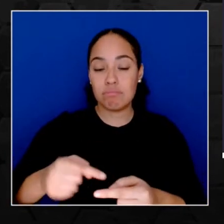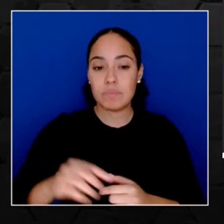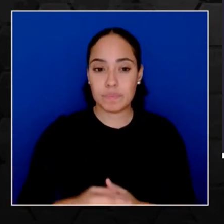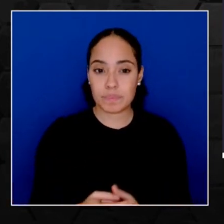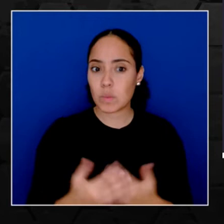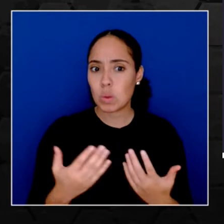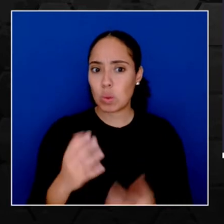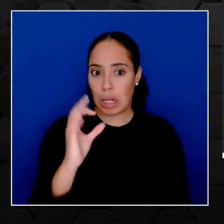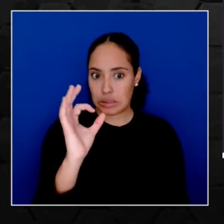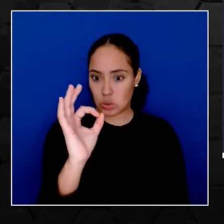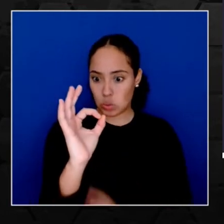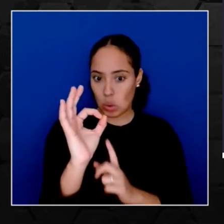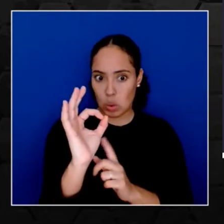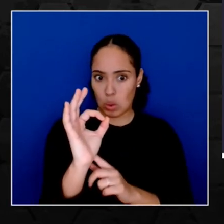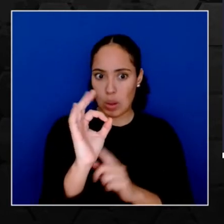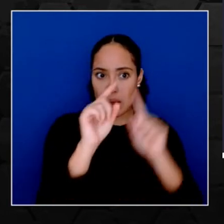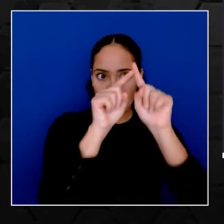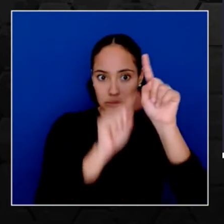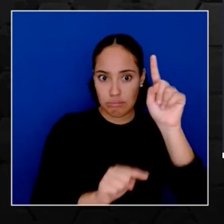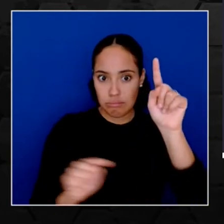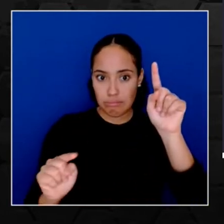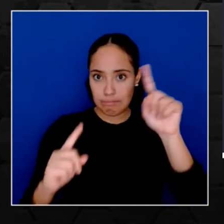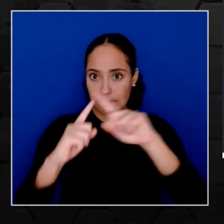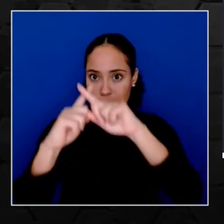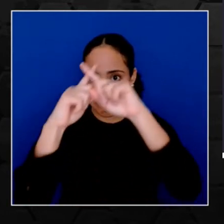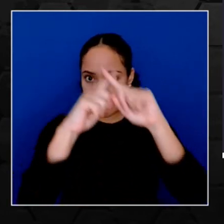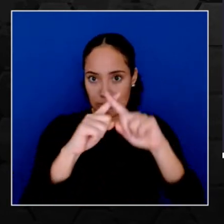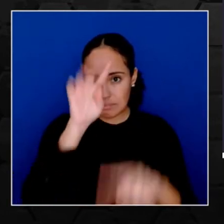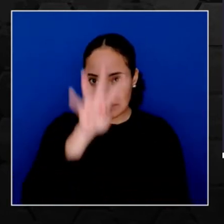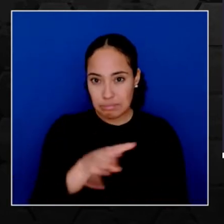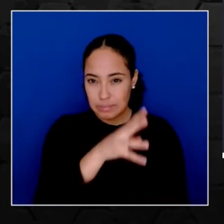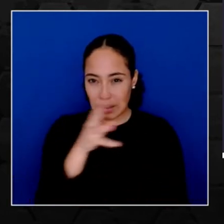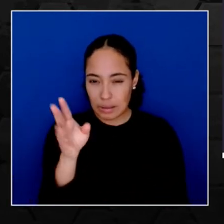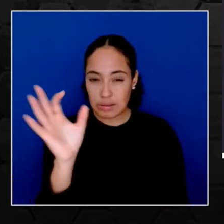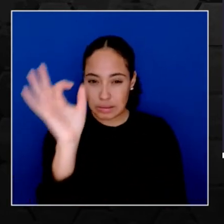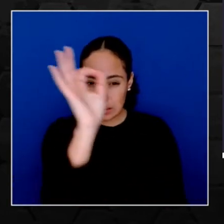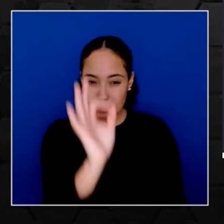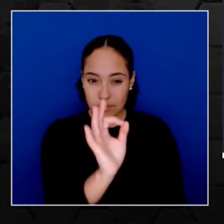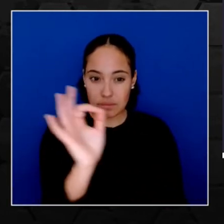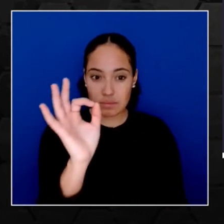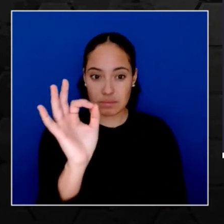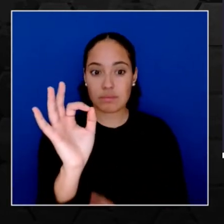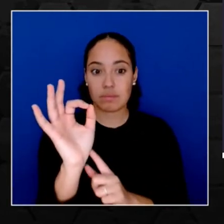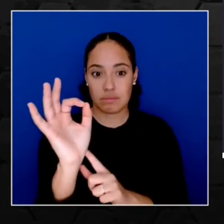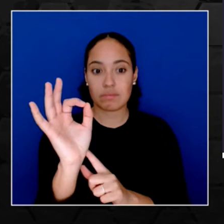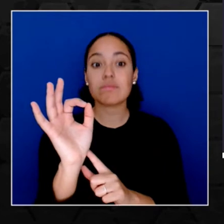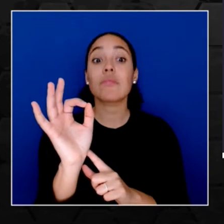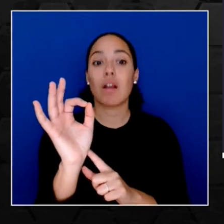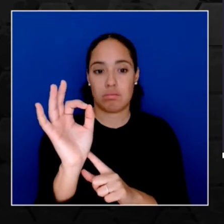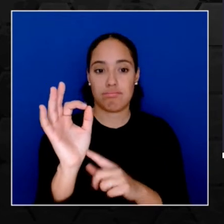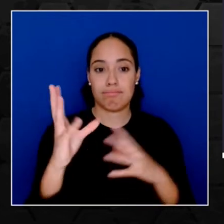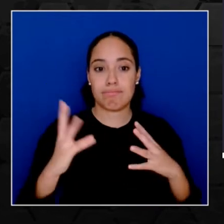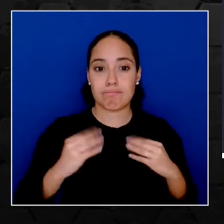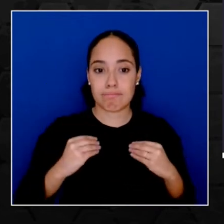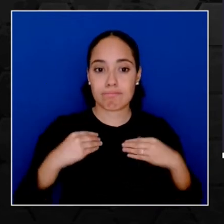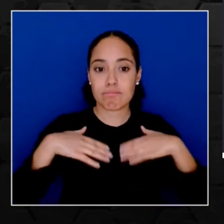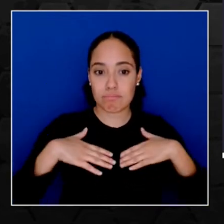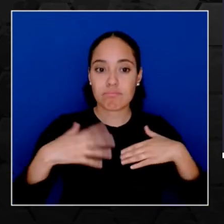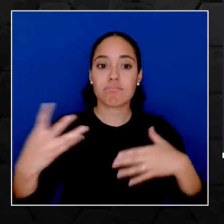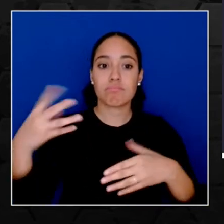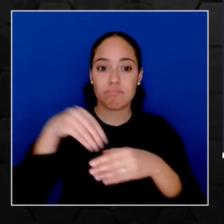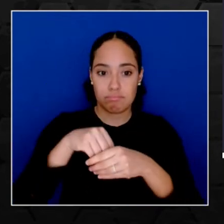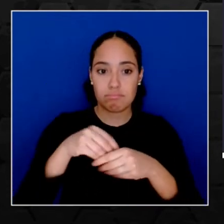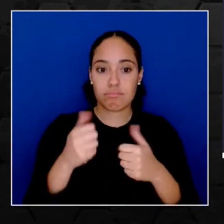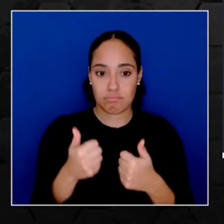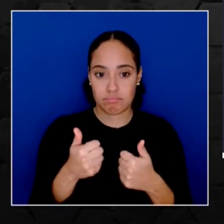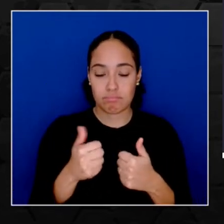create like a symbolize over there, and as I want to accept that as a data point. Cool. So I'm just taking as okay. So this is the